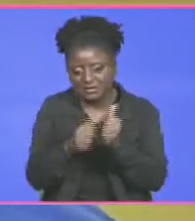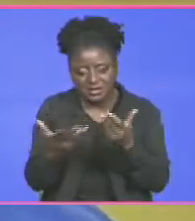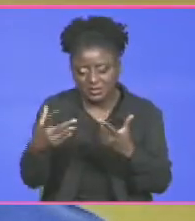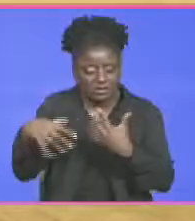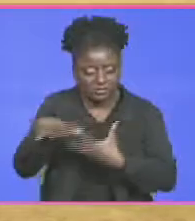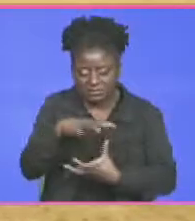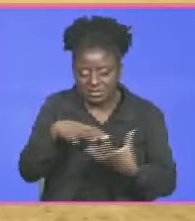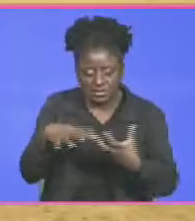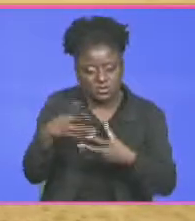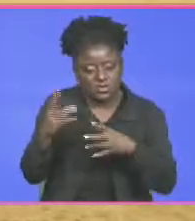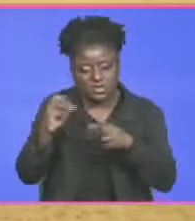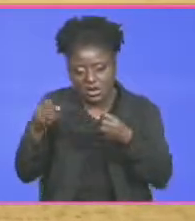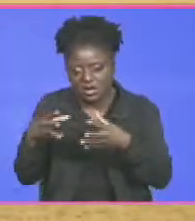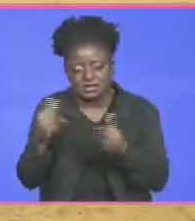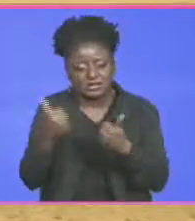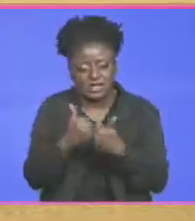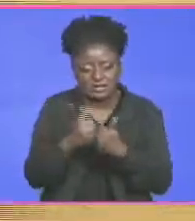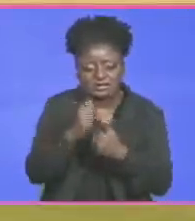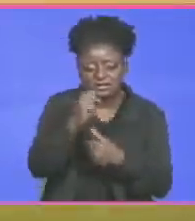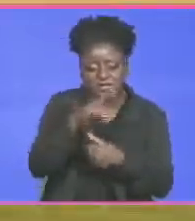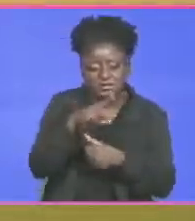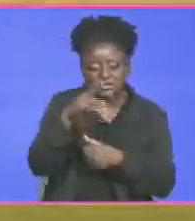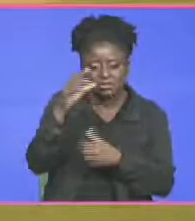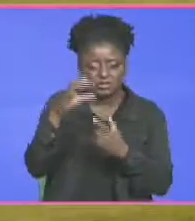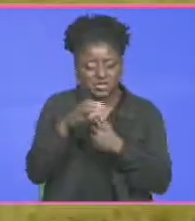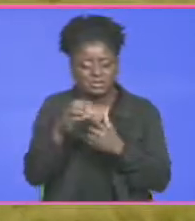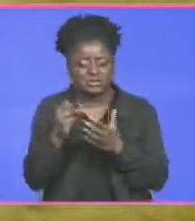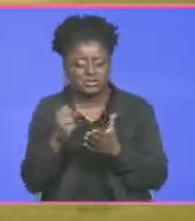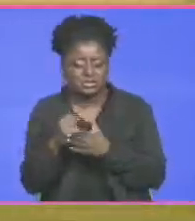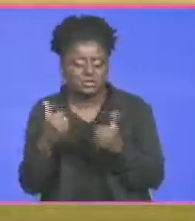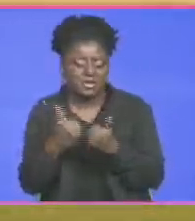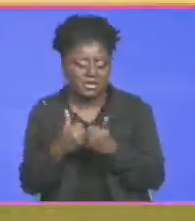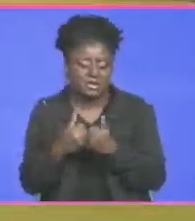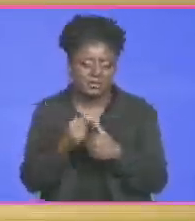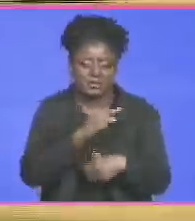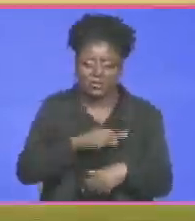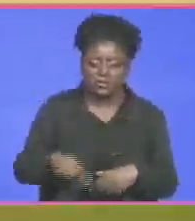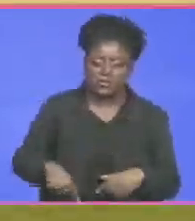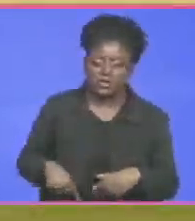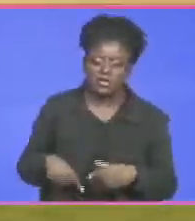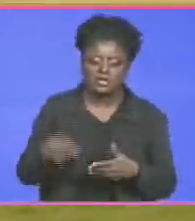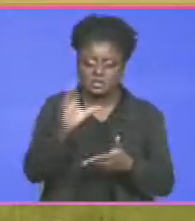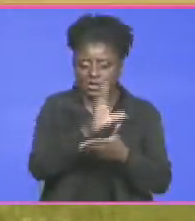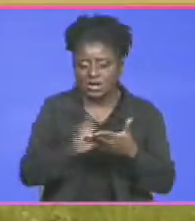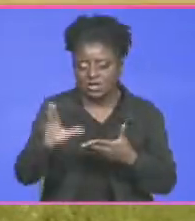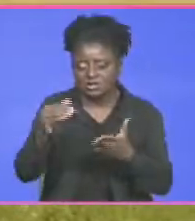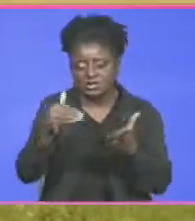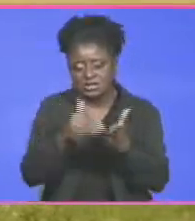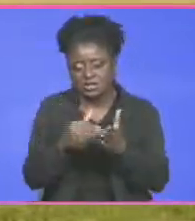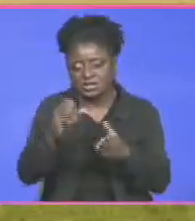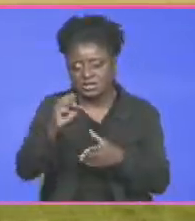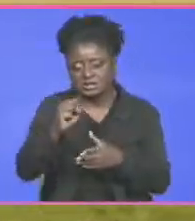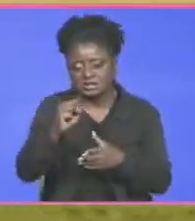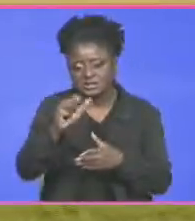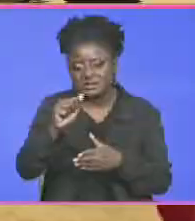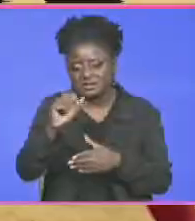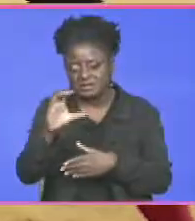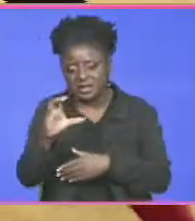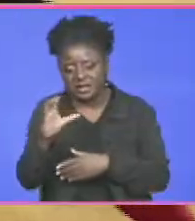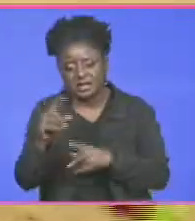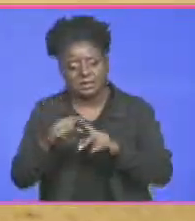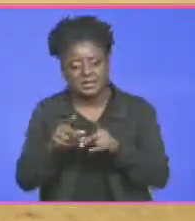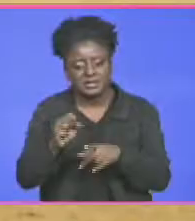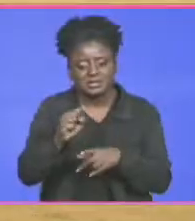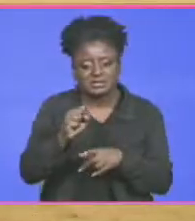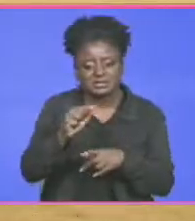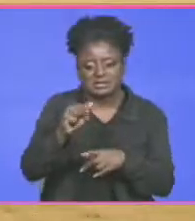just lost the game. Now in the senior championship game, game one, Queens College taking on SAC. It sounds like a scorch record, but SAC had